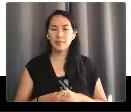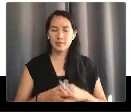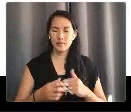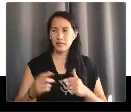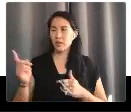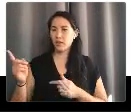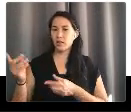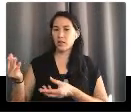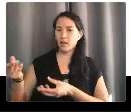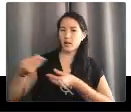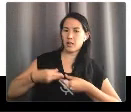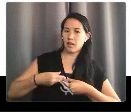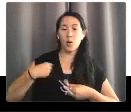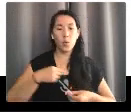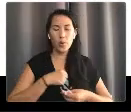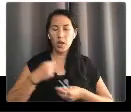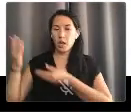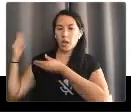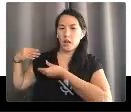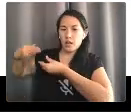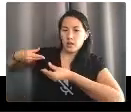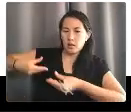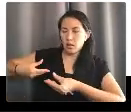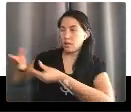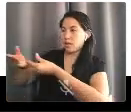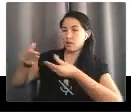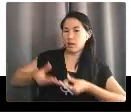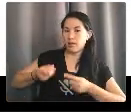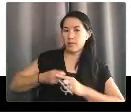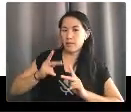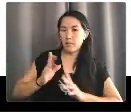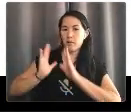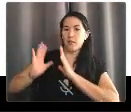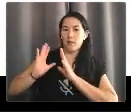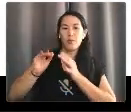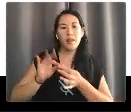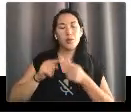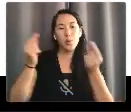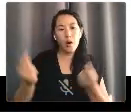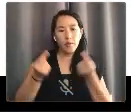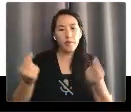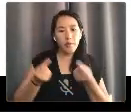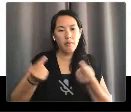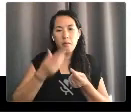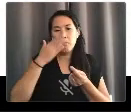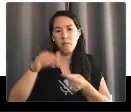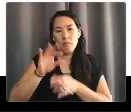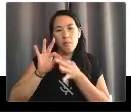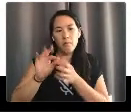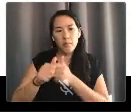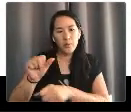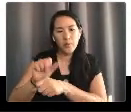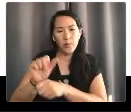or what have we inherited from those before us in terms of harmful relationships to work? And again, I'd